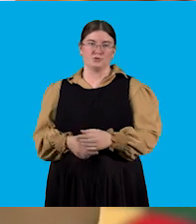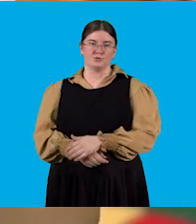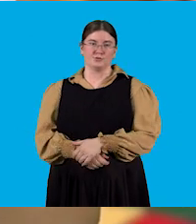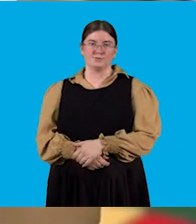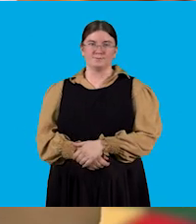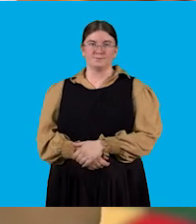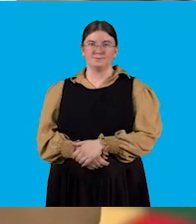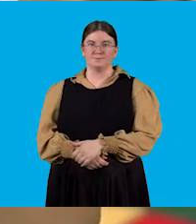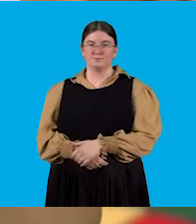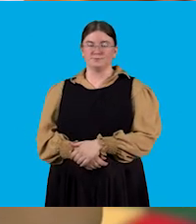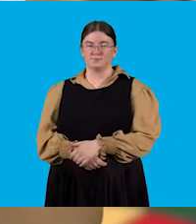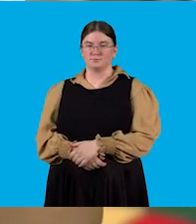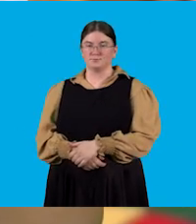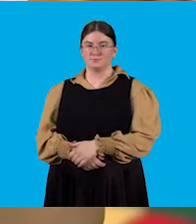gases.